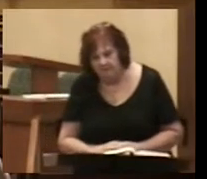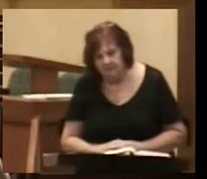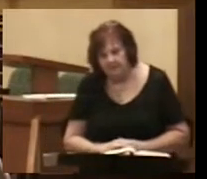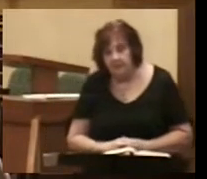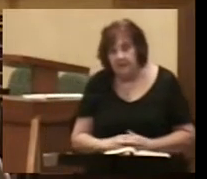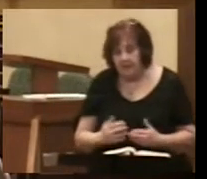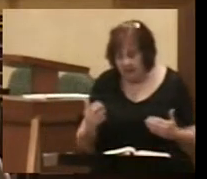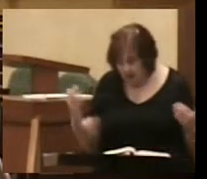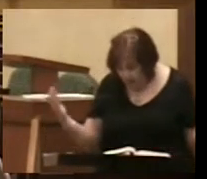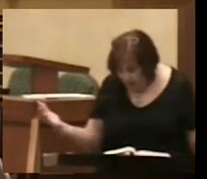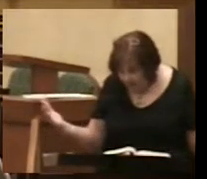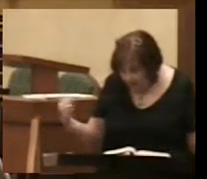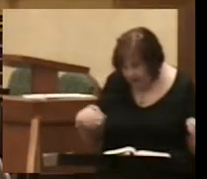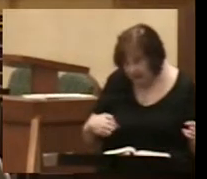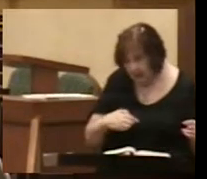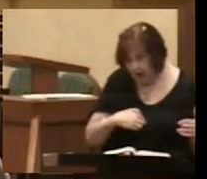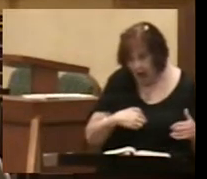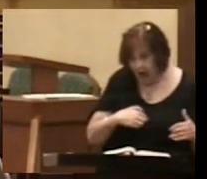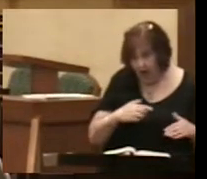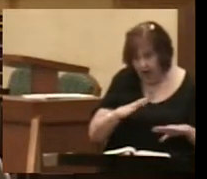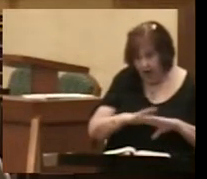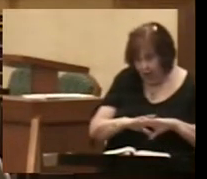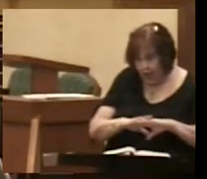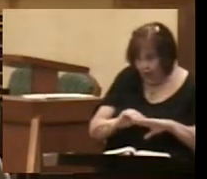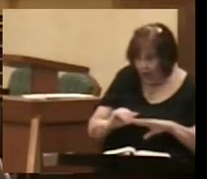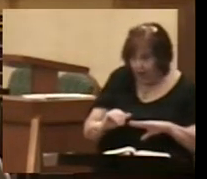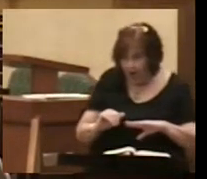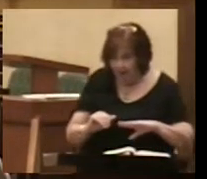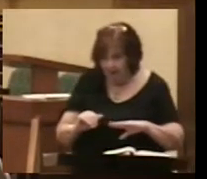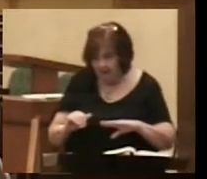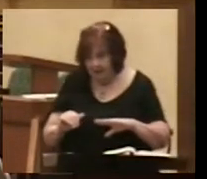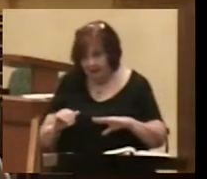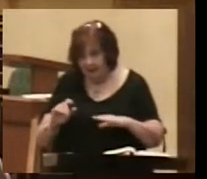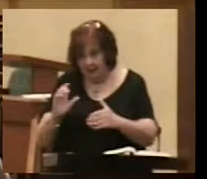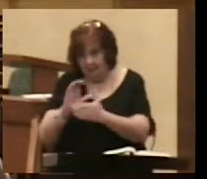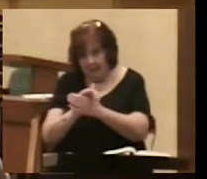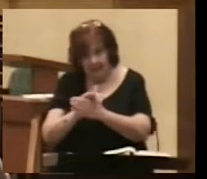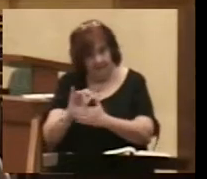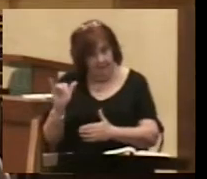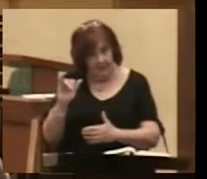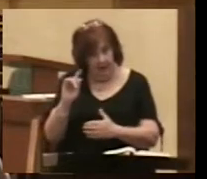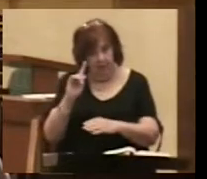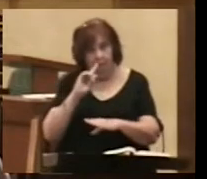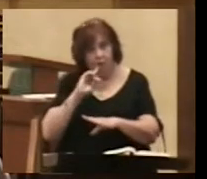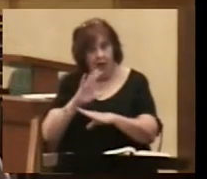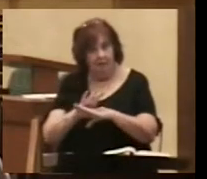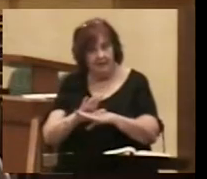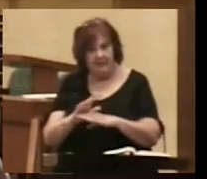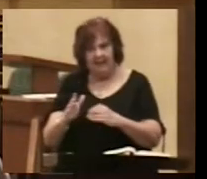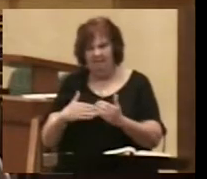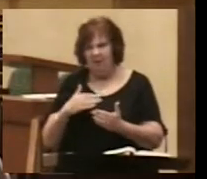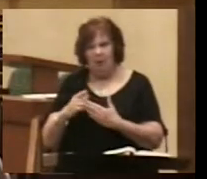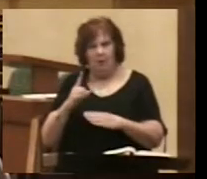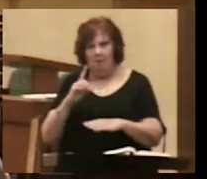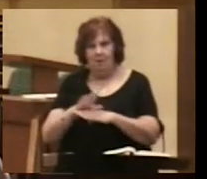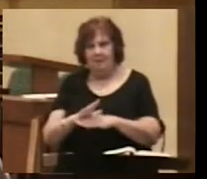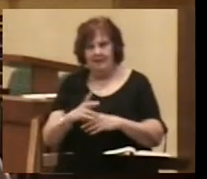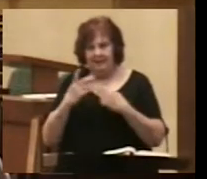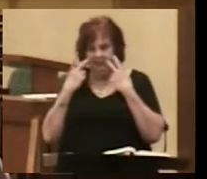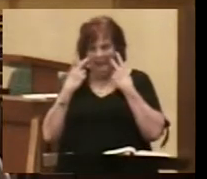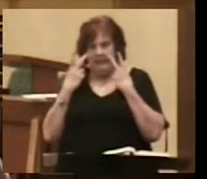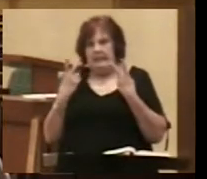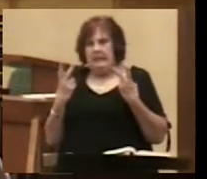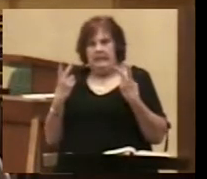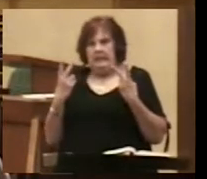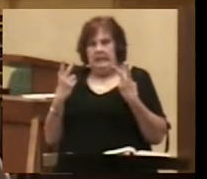And so we are called to believe in those same promises, even if those promises will not come true